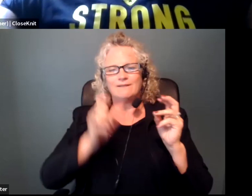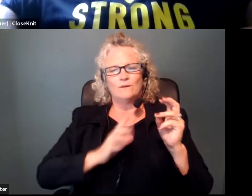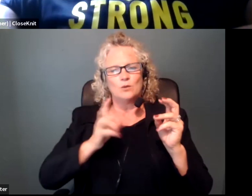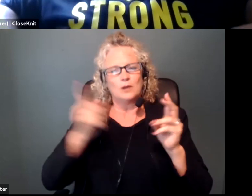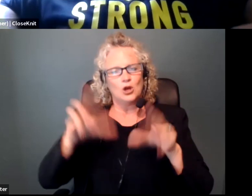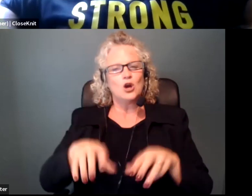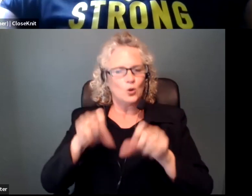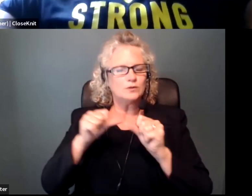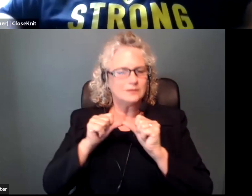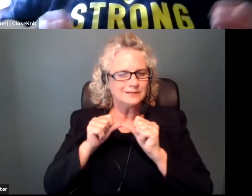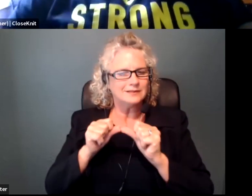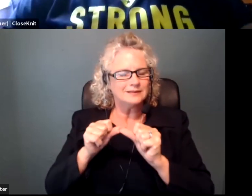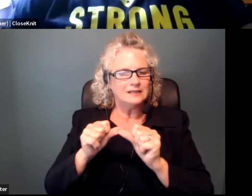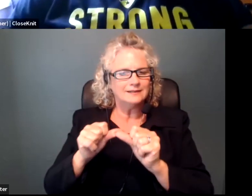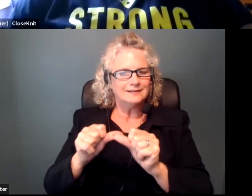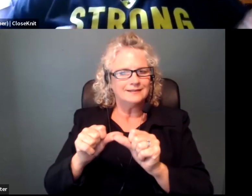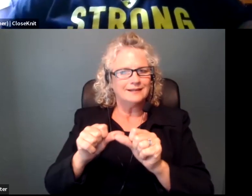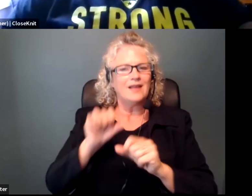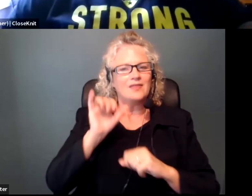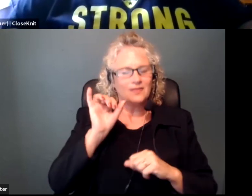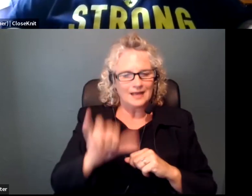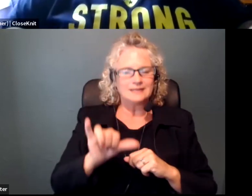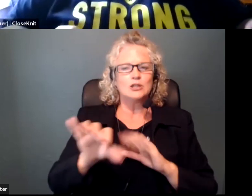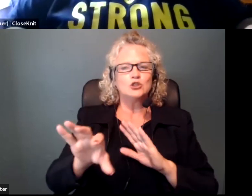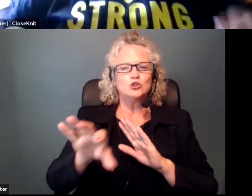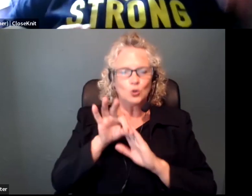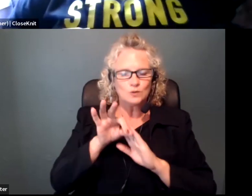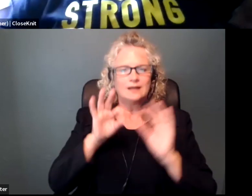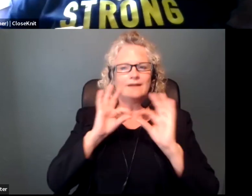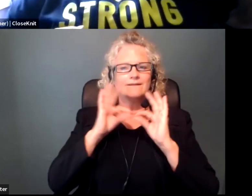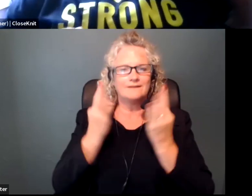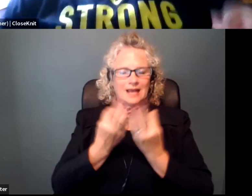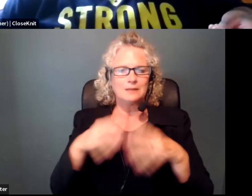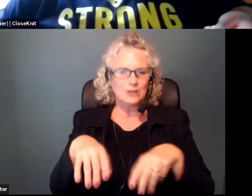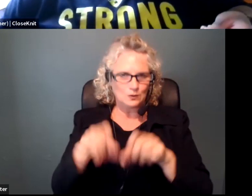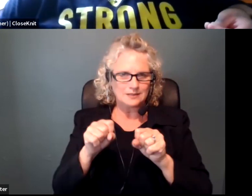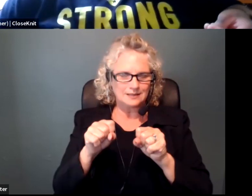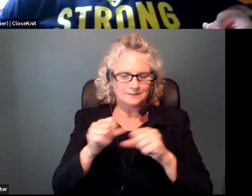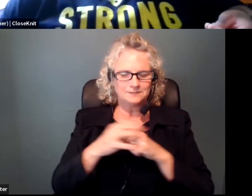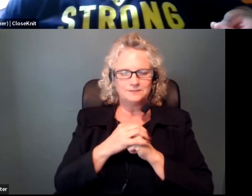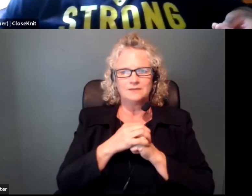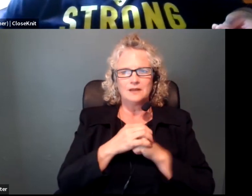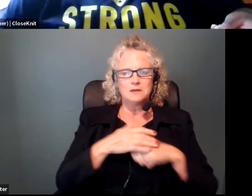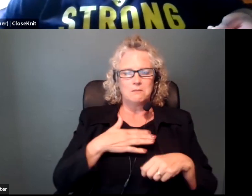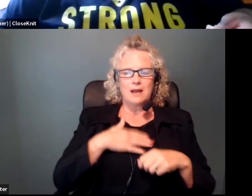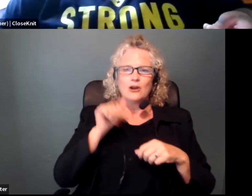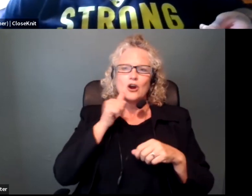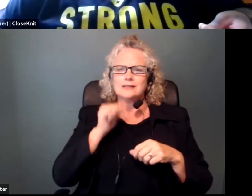right? And that would be a chosen family hosting arrangement, right? So my aunt wouldn't typically be,